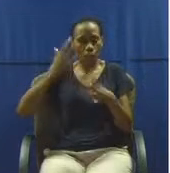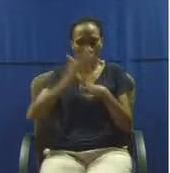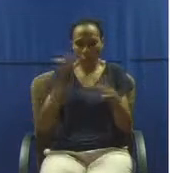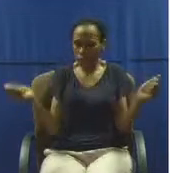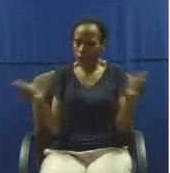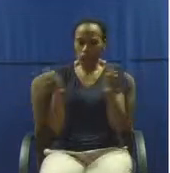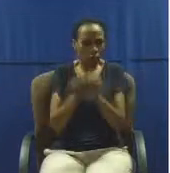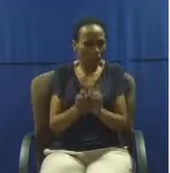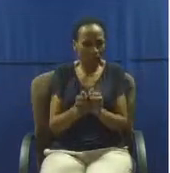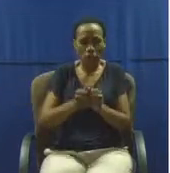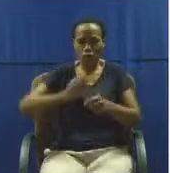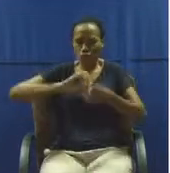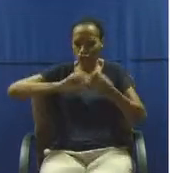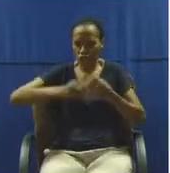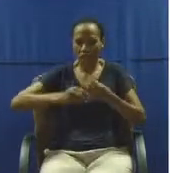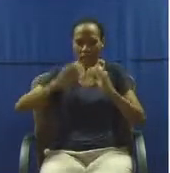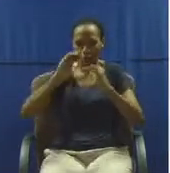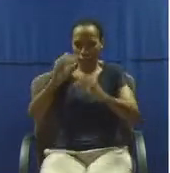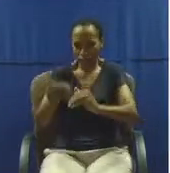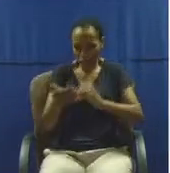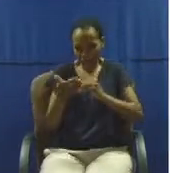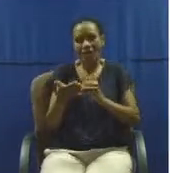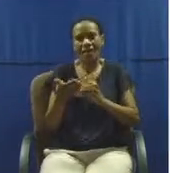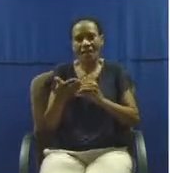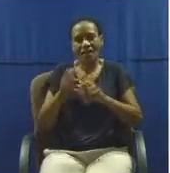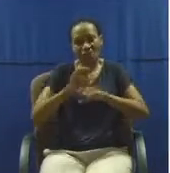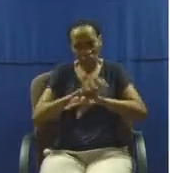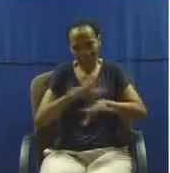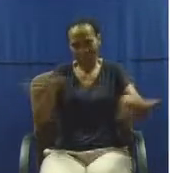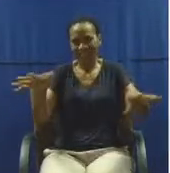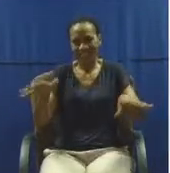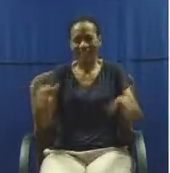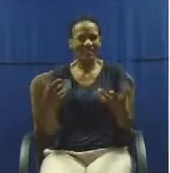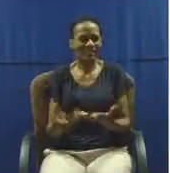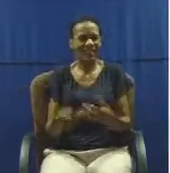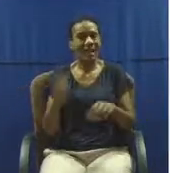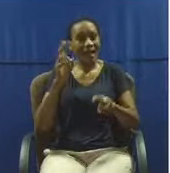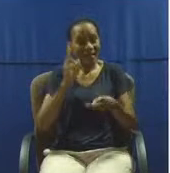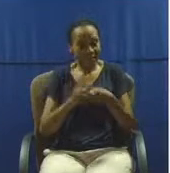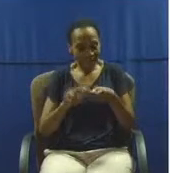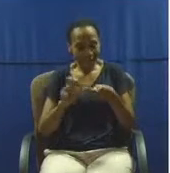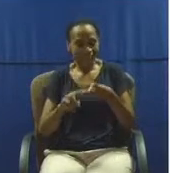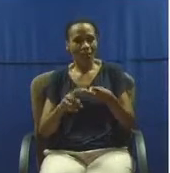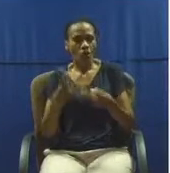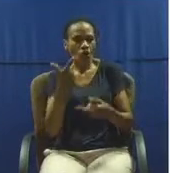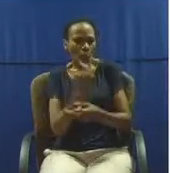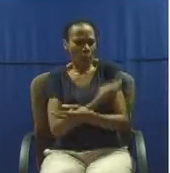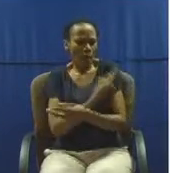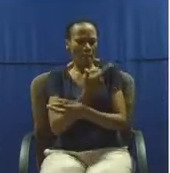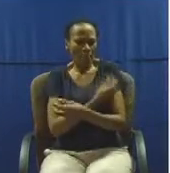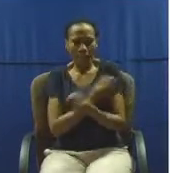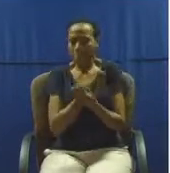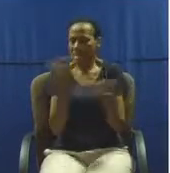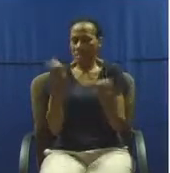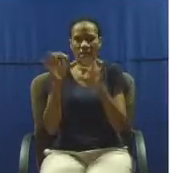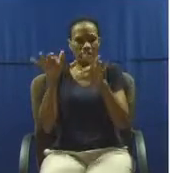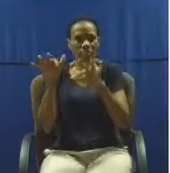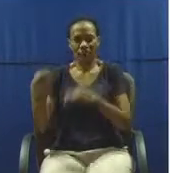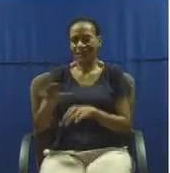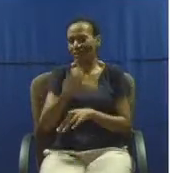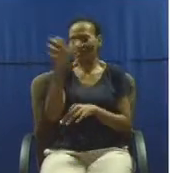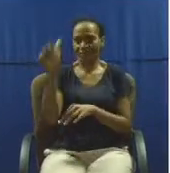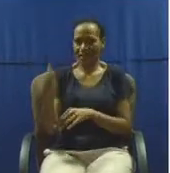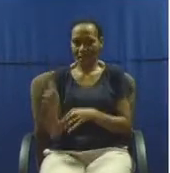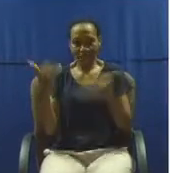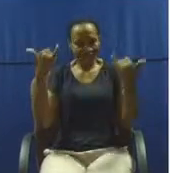pandemic, including the rollout of vaccines to millions of South Africans, we've been able to lift all